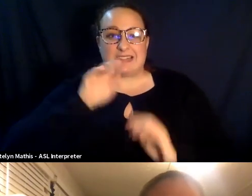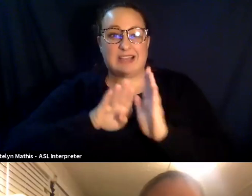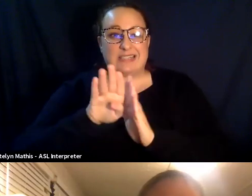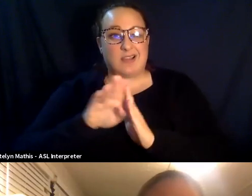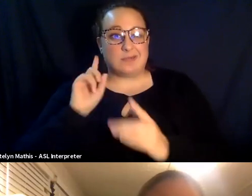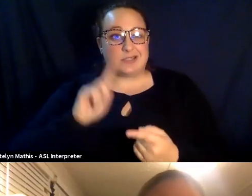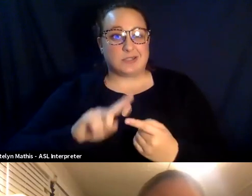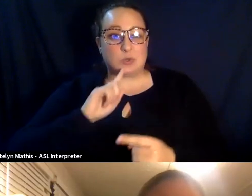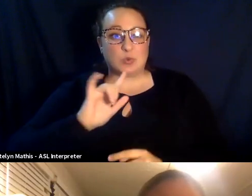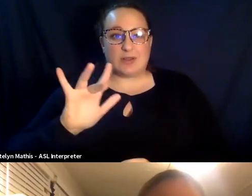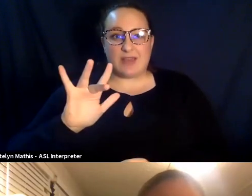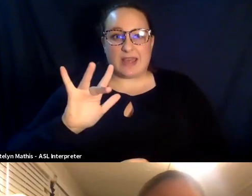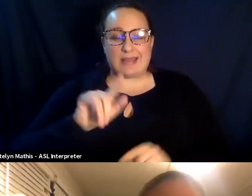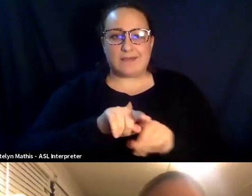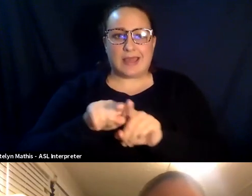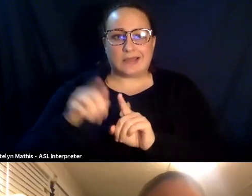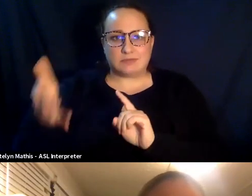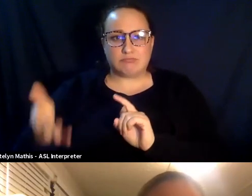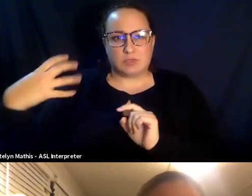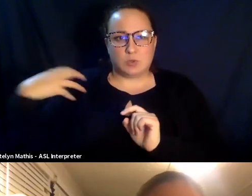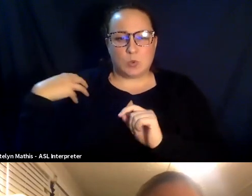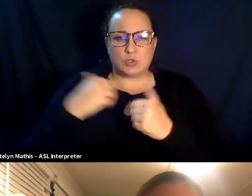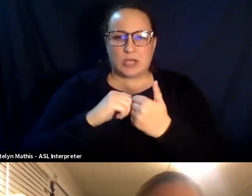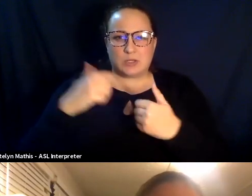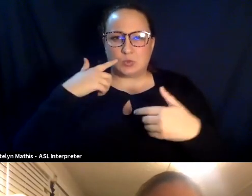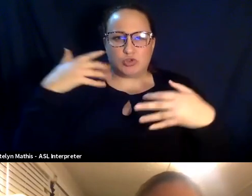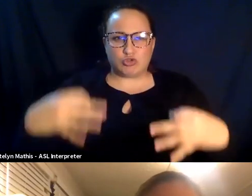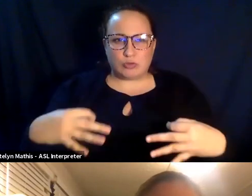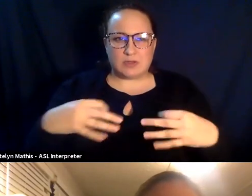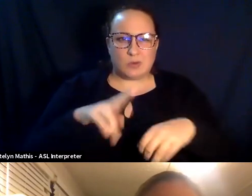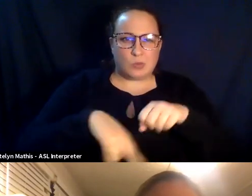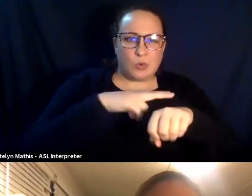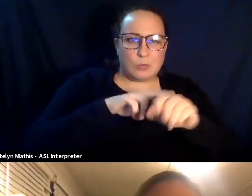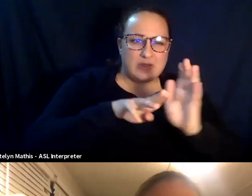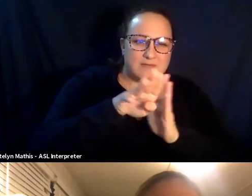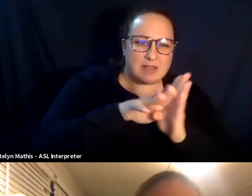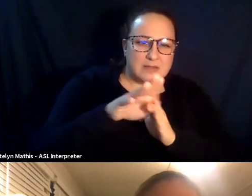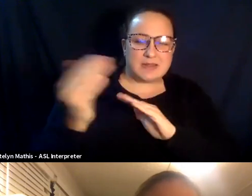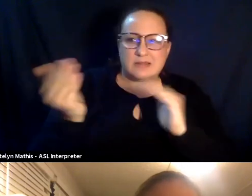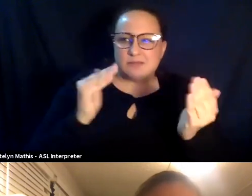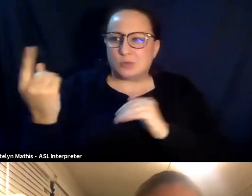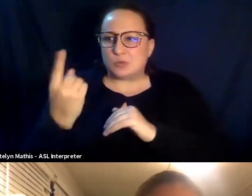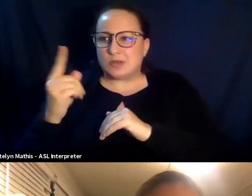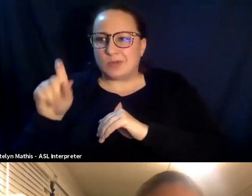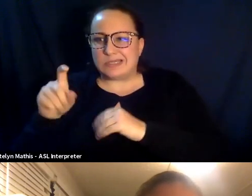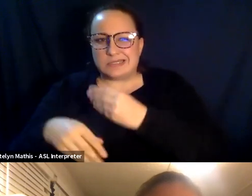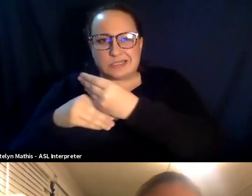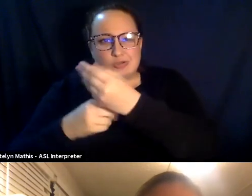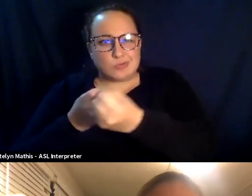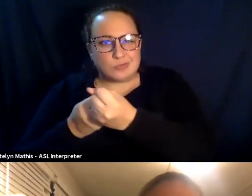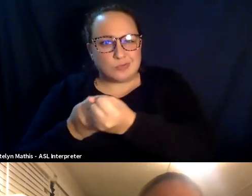As a coach, how do you determine what is a normal development versus someone who needs additional supports or coaching?